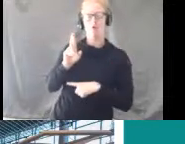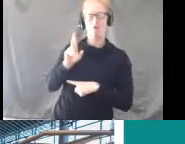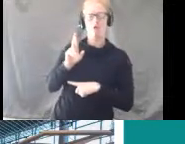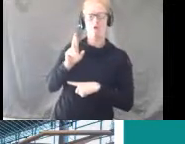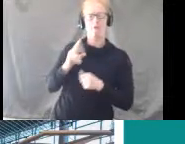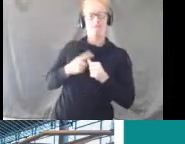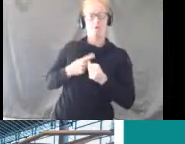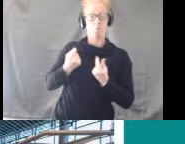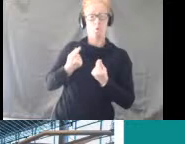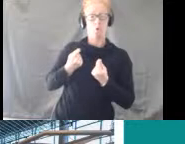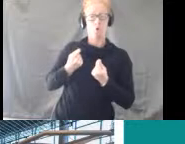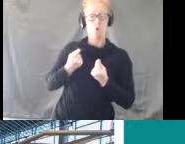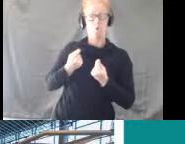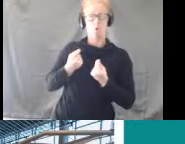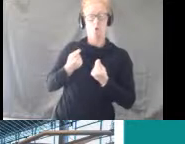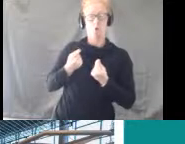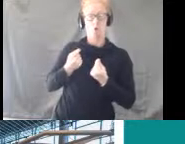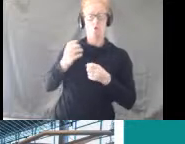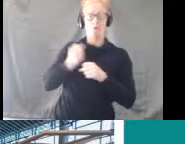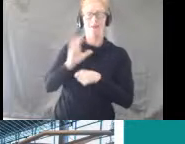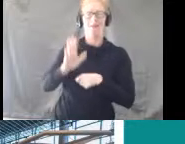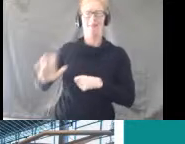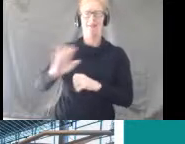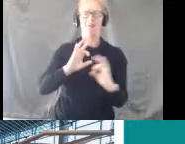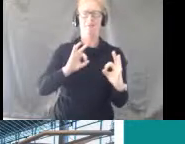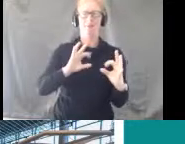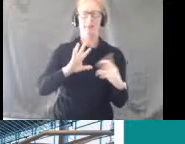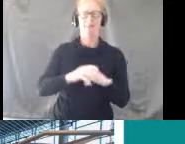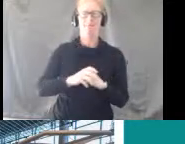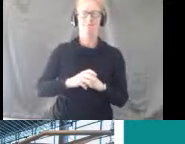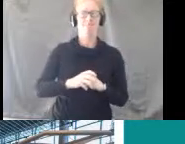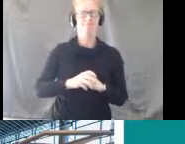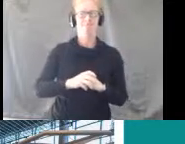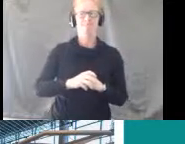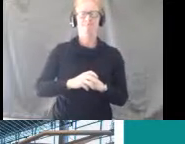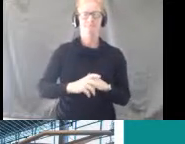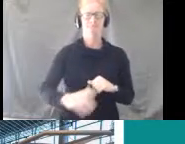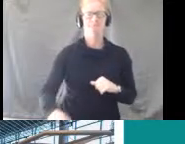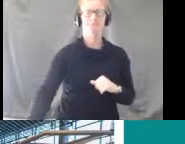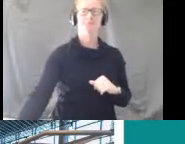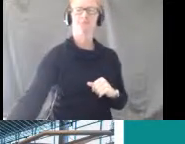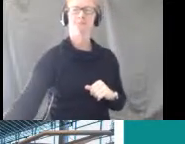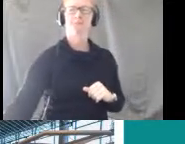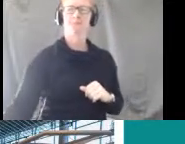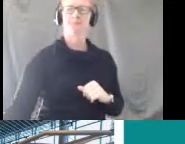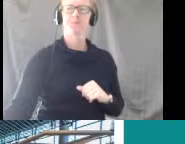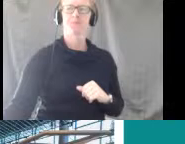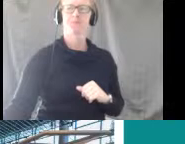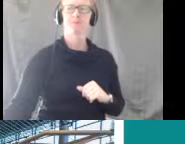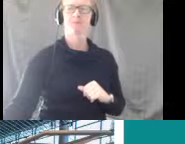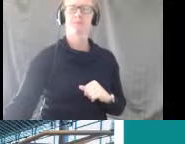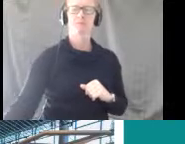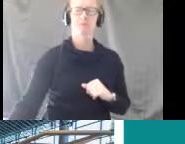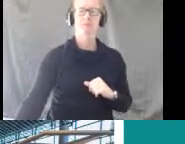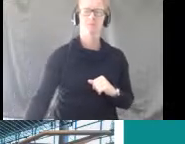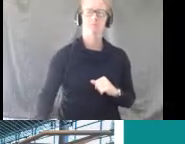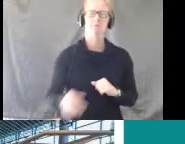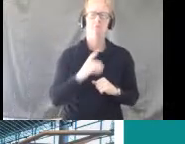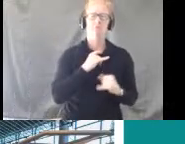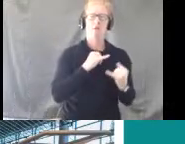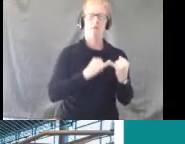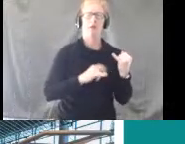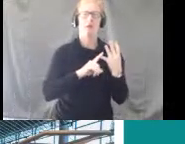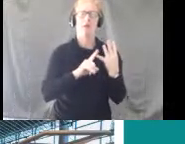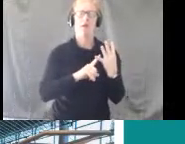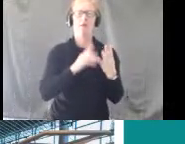comments. And starting probably about the last half of 2024, our IBR team went